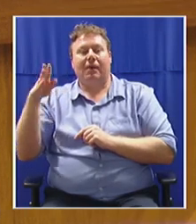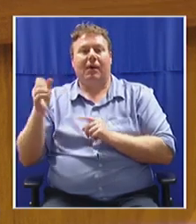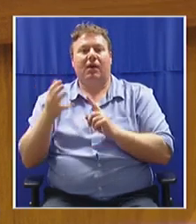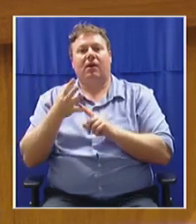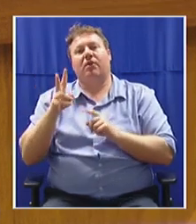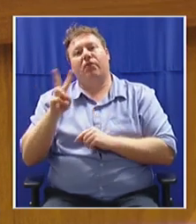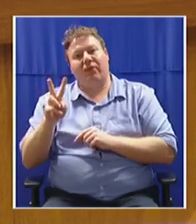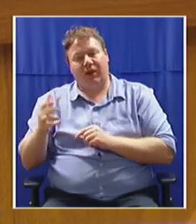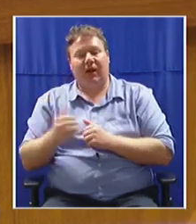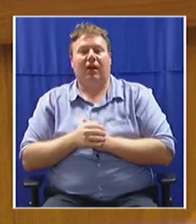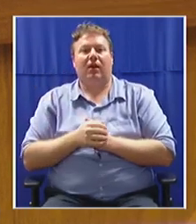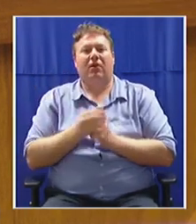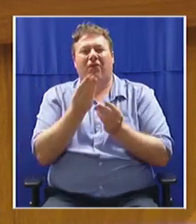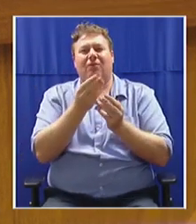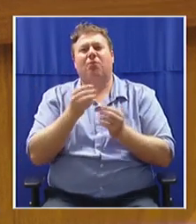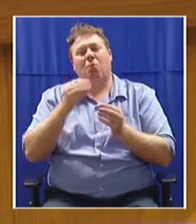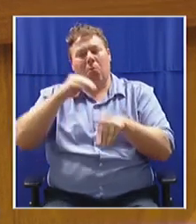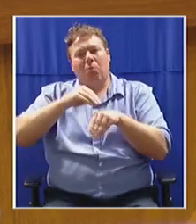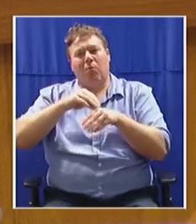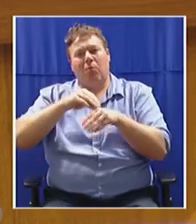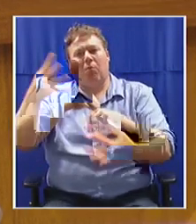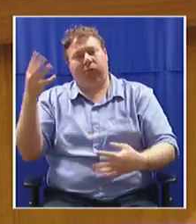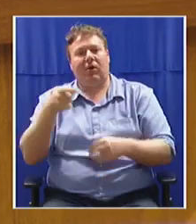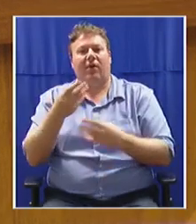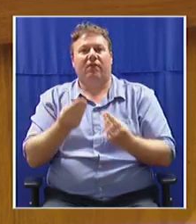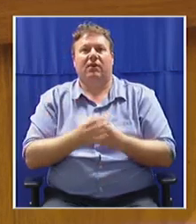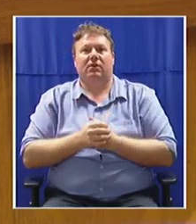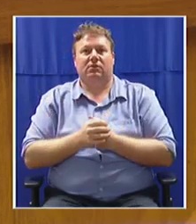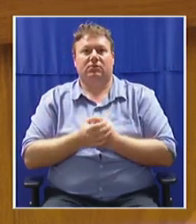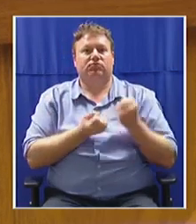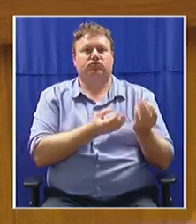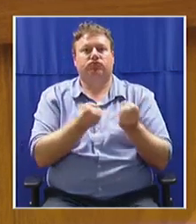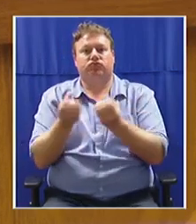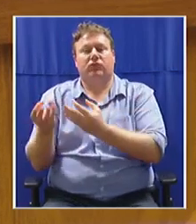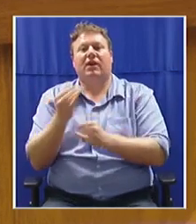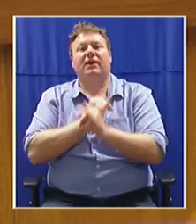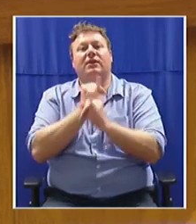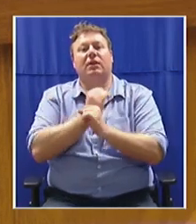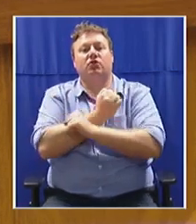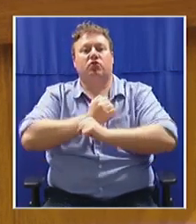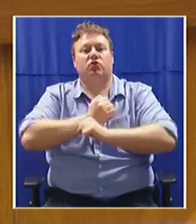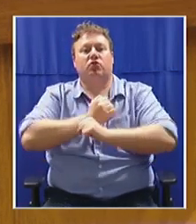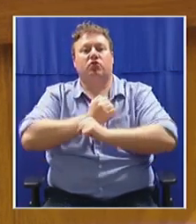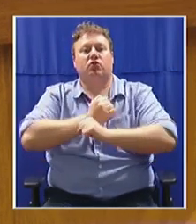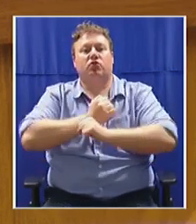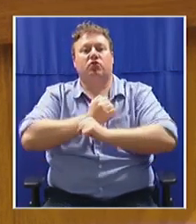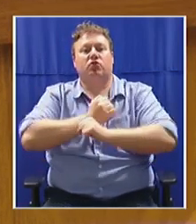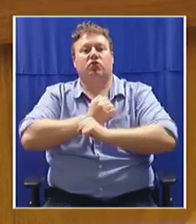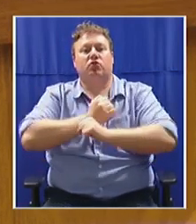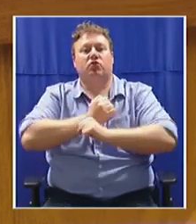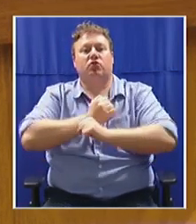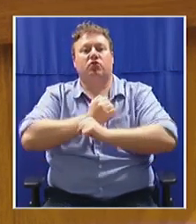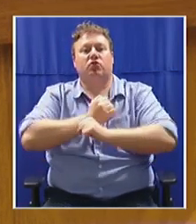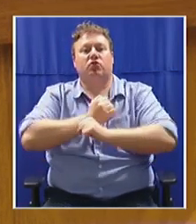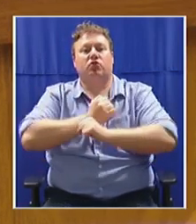Vulindlela, to name a few. They've already provided industrial space to over